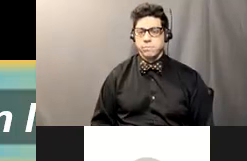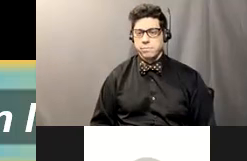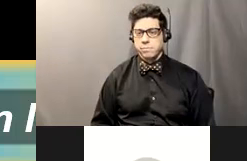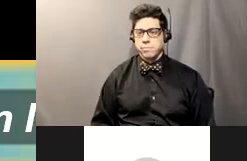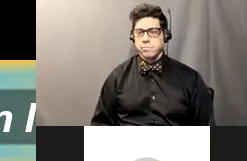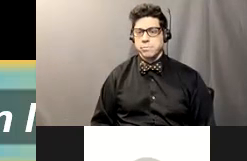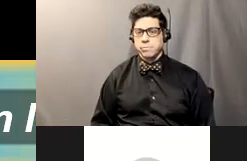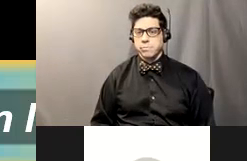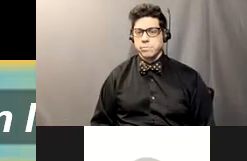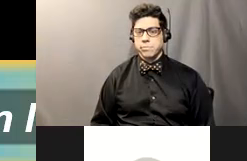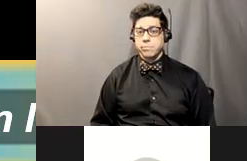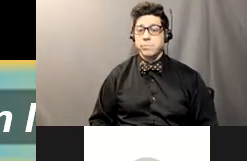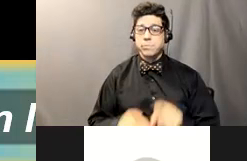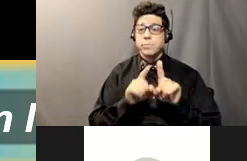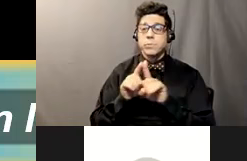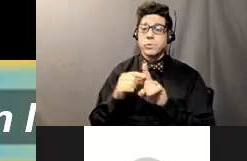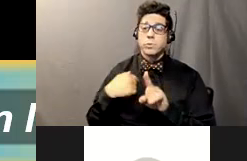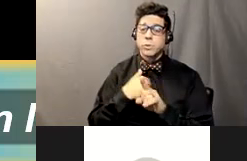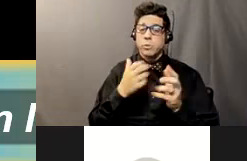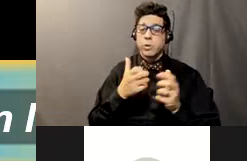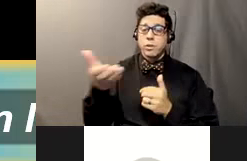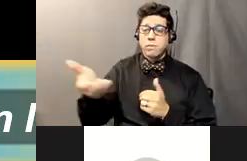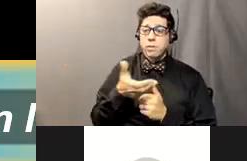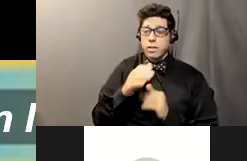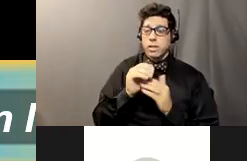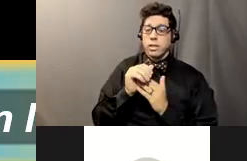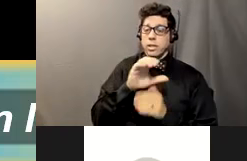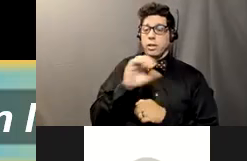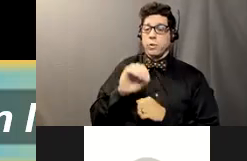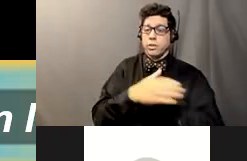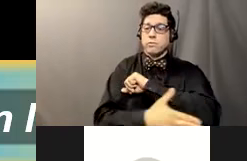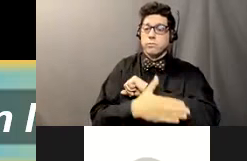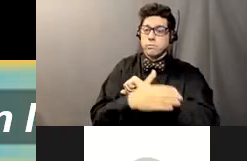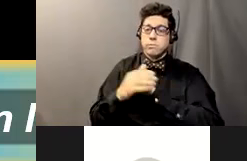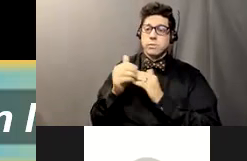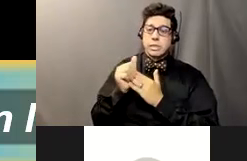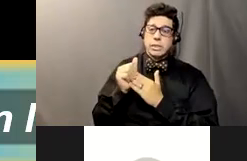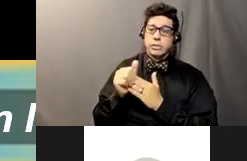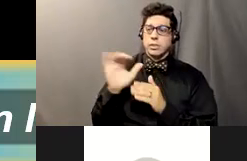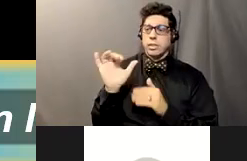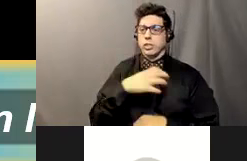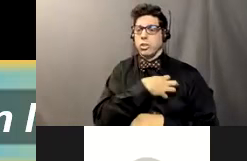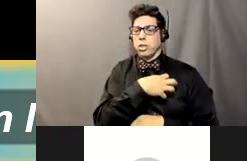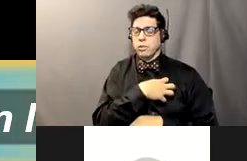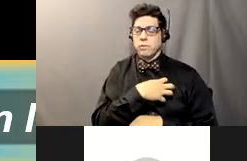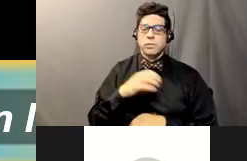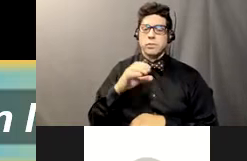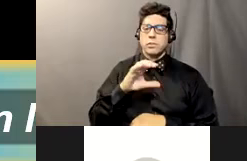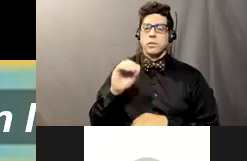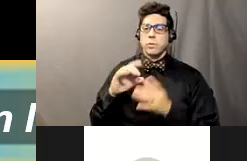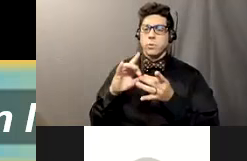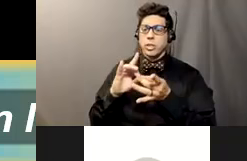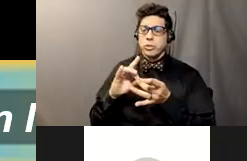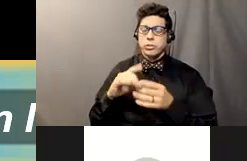And as well, to invite our county leadership, such as our local sheriffs, coroners, and medical examiners, to help the